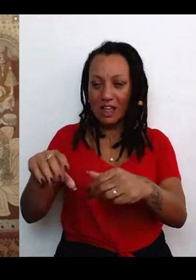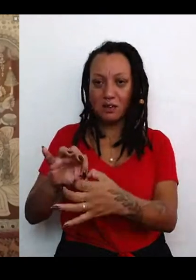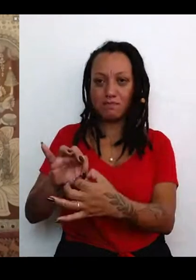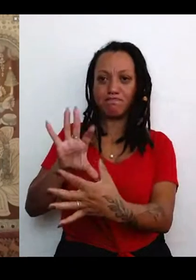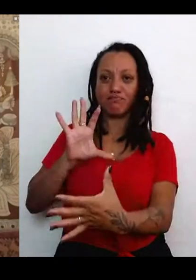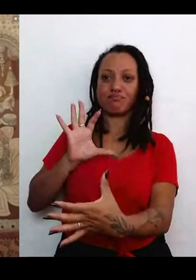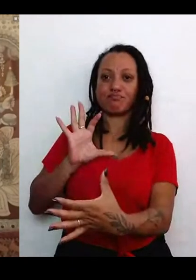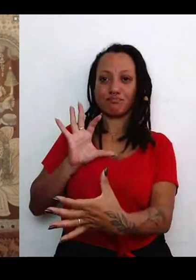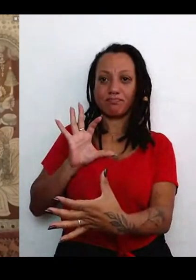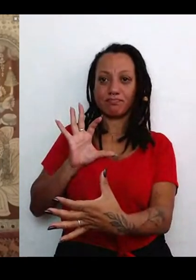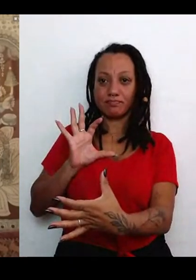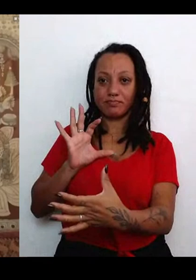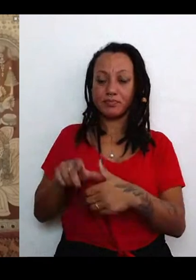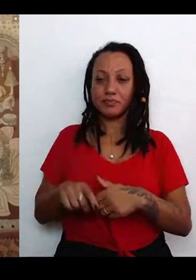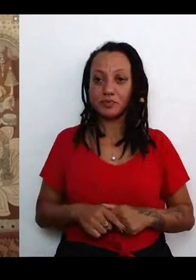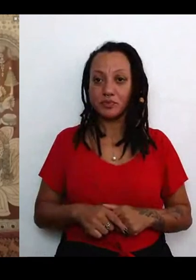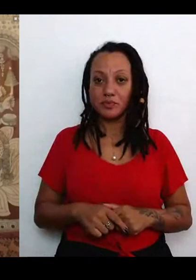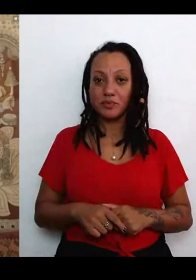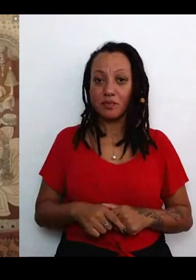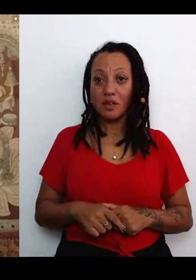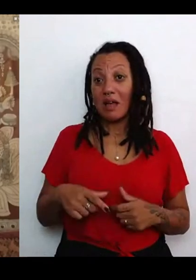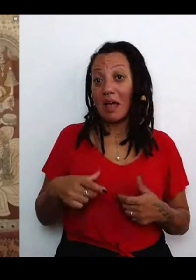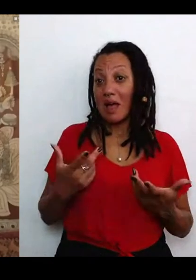everyone's living longer